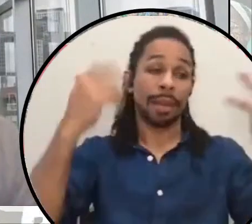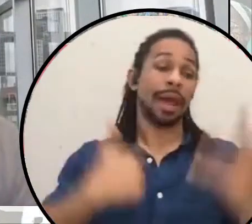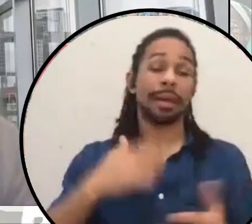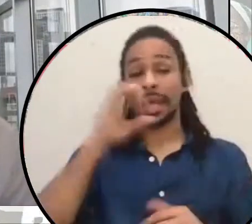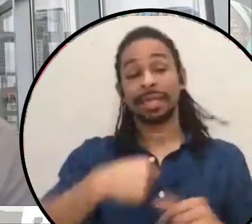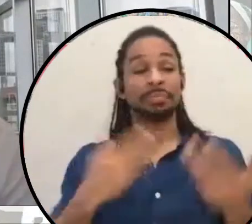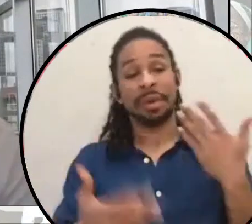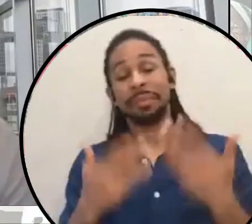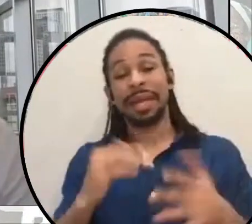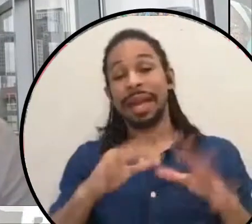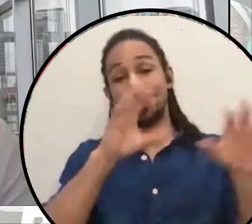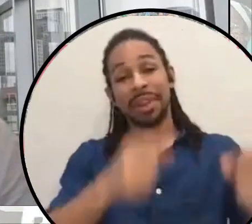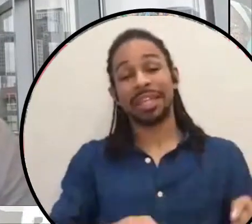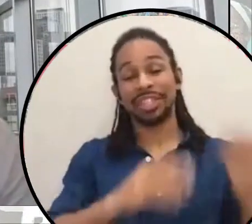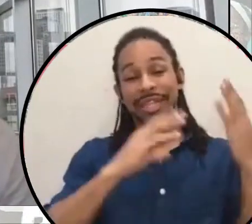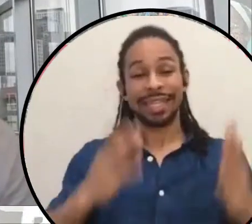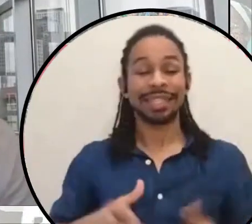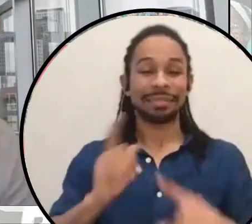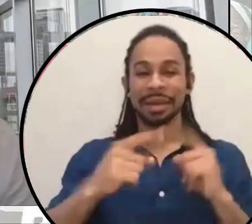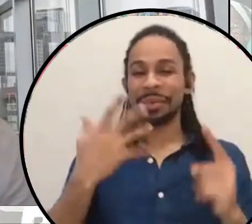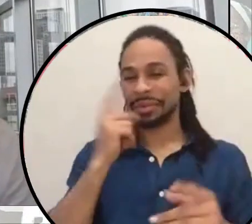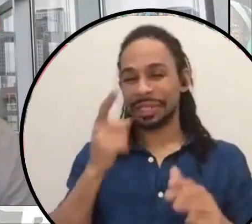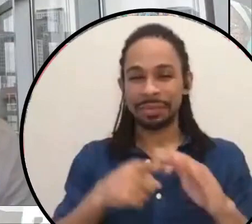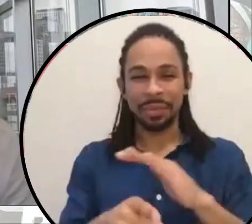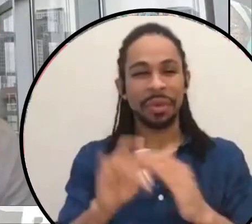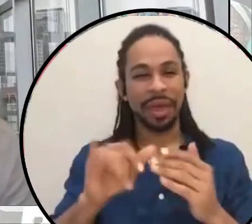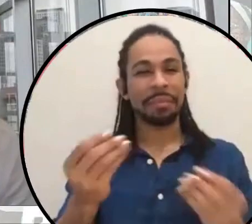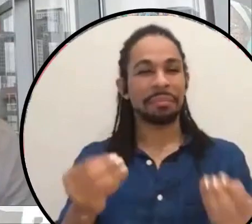wanna explore that a more later on if we, we have a chance. Thank you.